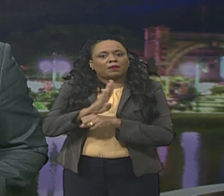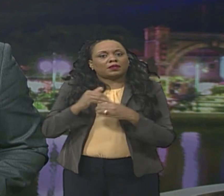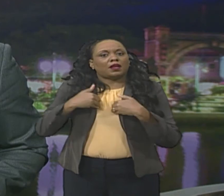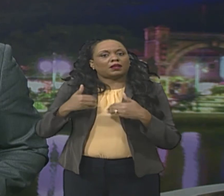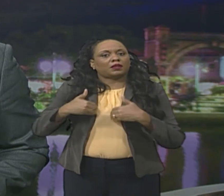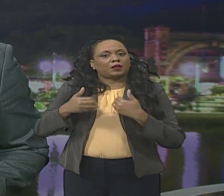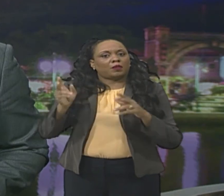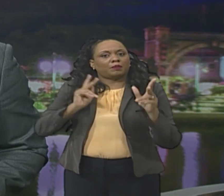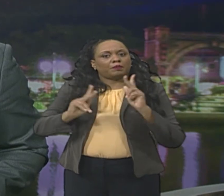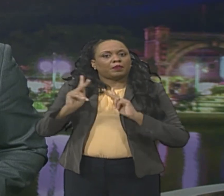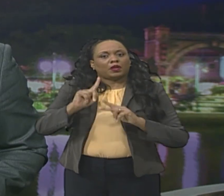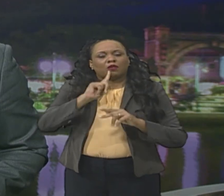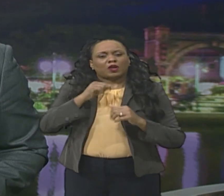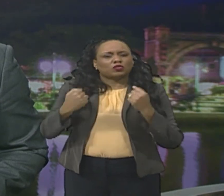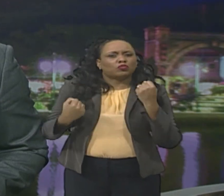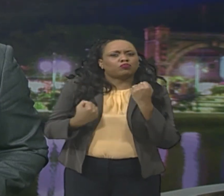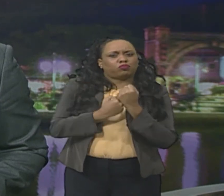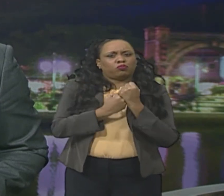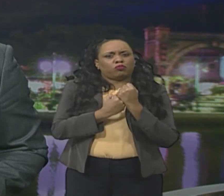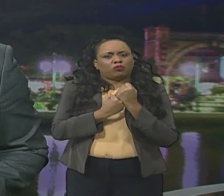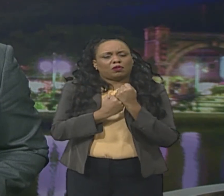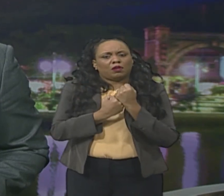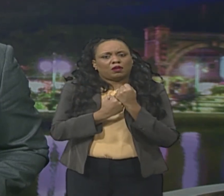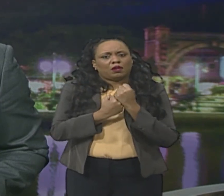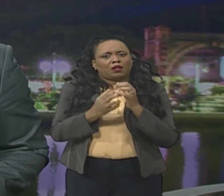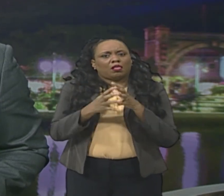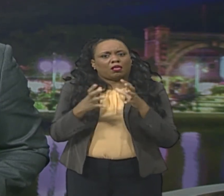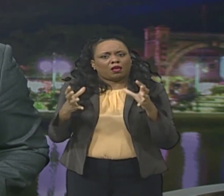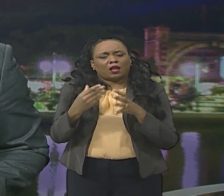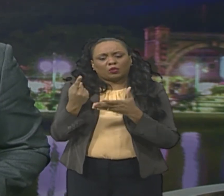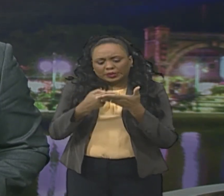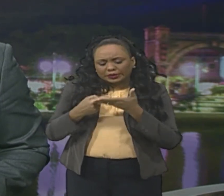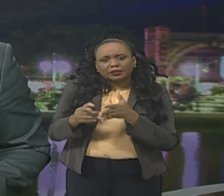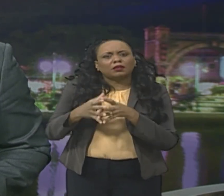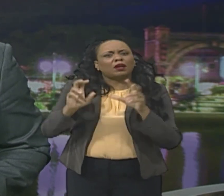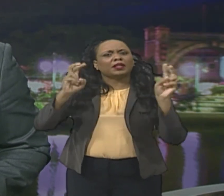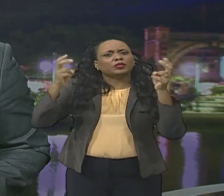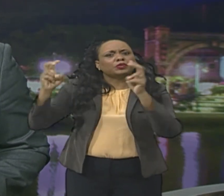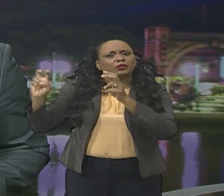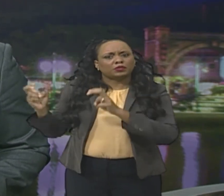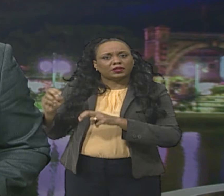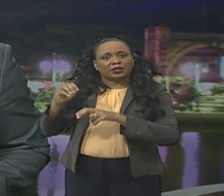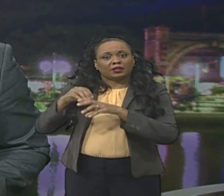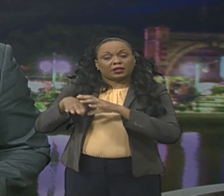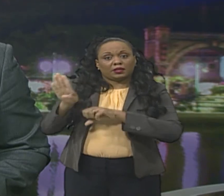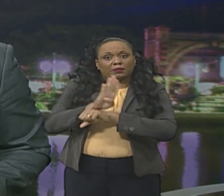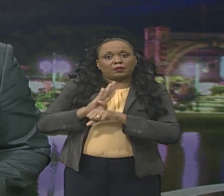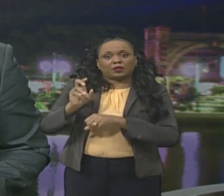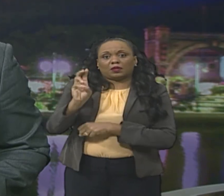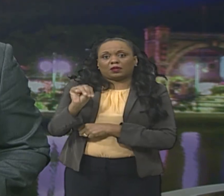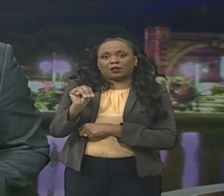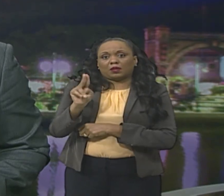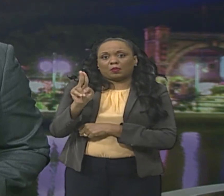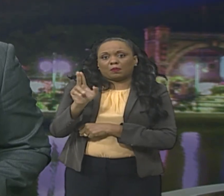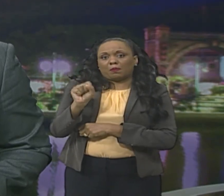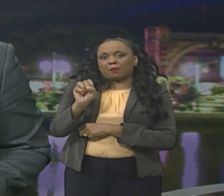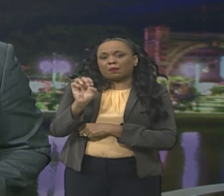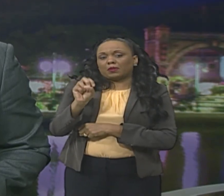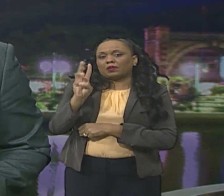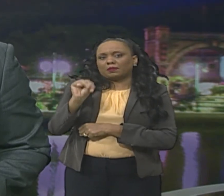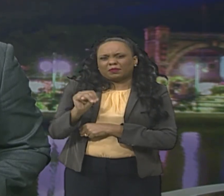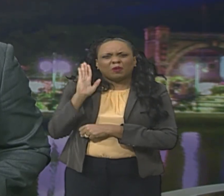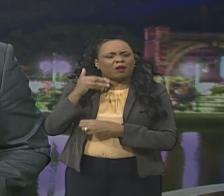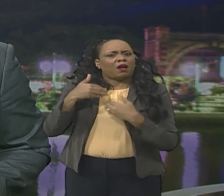will be discussing major challenges to young people this Sunday at the Barbados Museum. They'll be a part of the Hues of Youth Showcase,